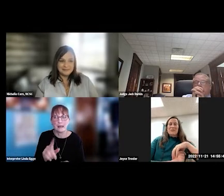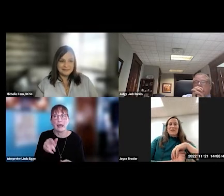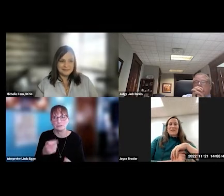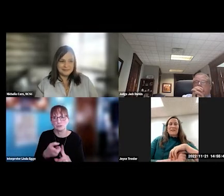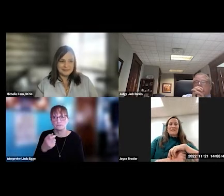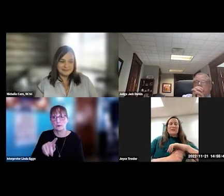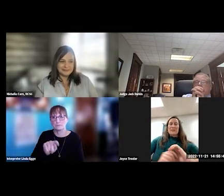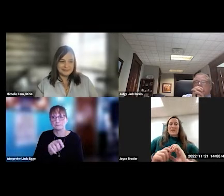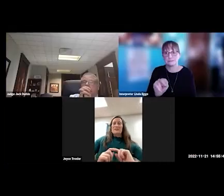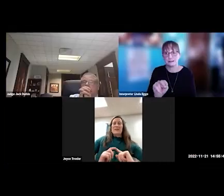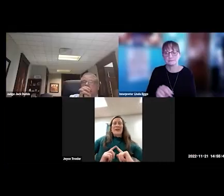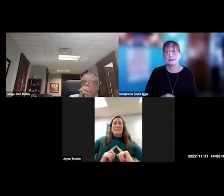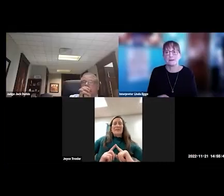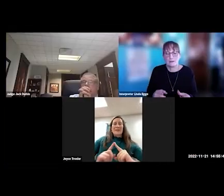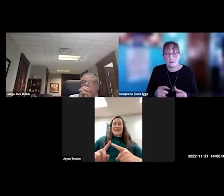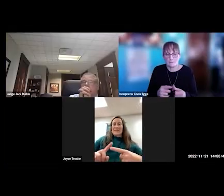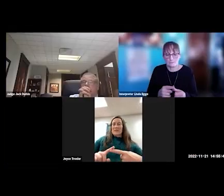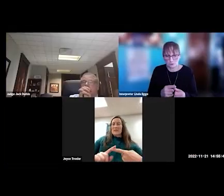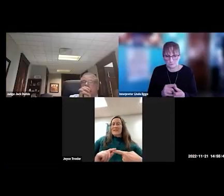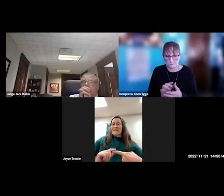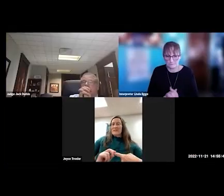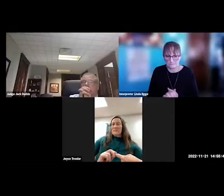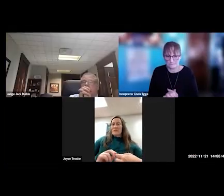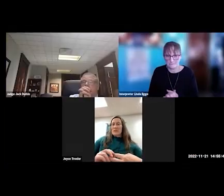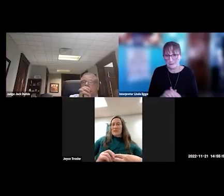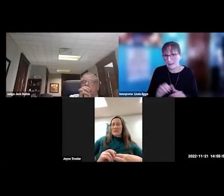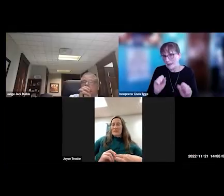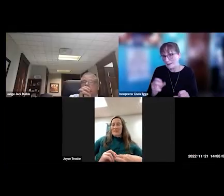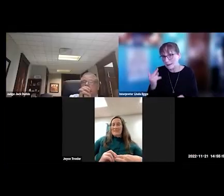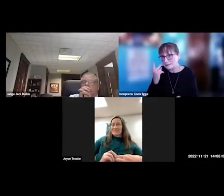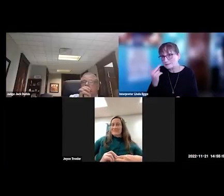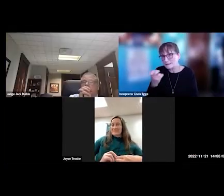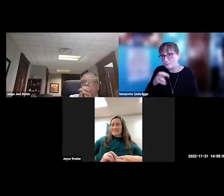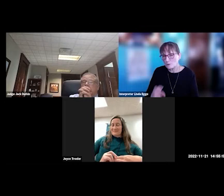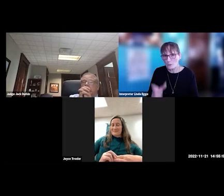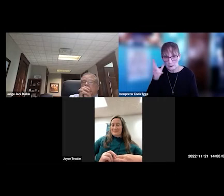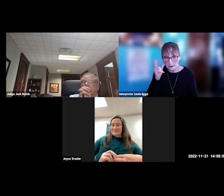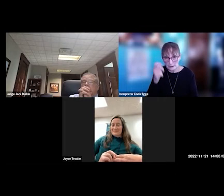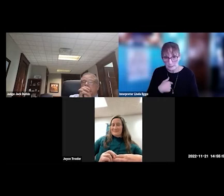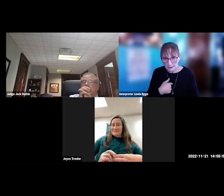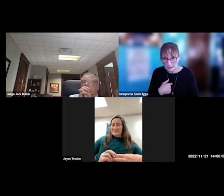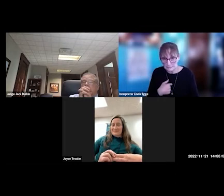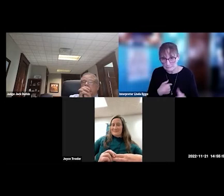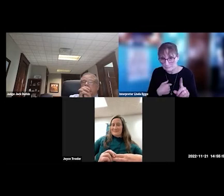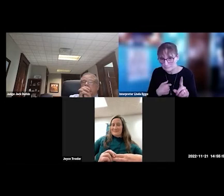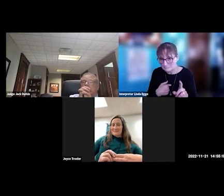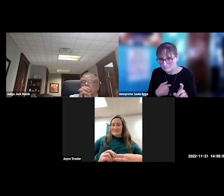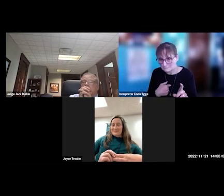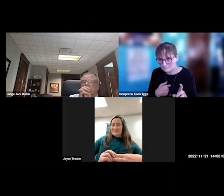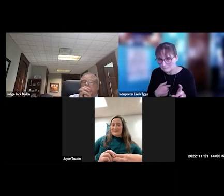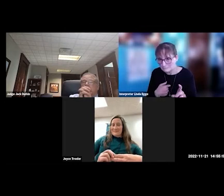Thank you, Shelley. First off, can you guys see me or hear me?